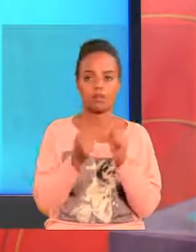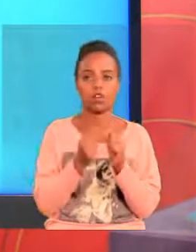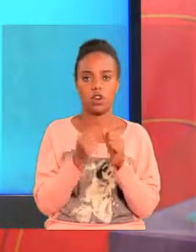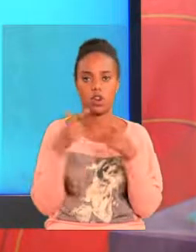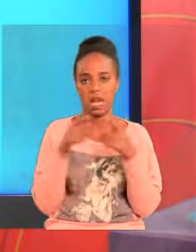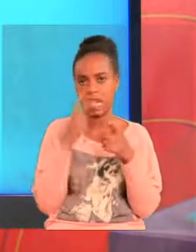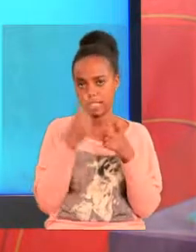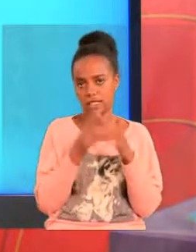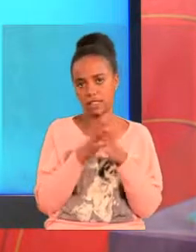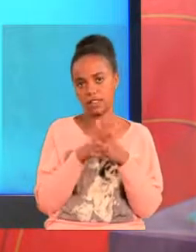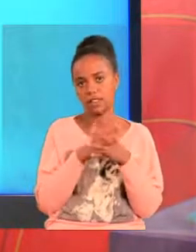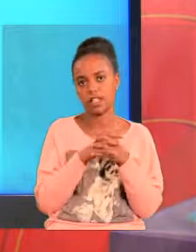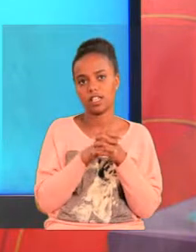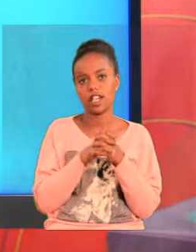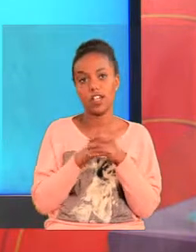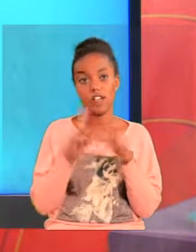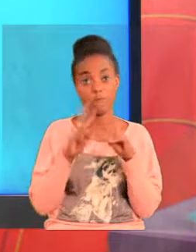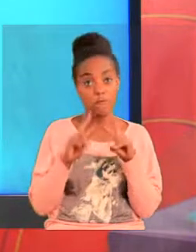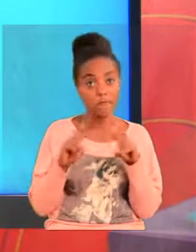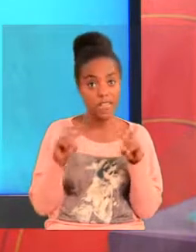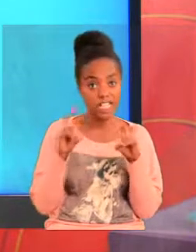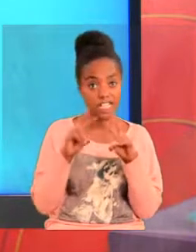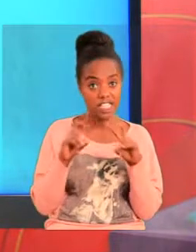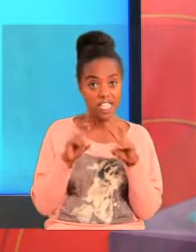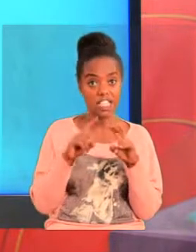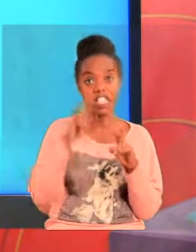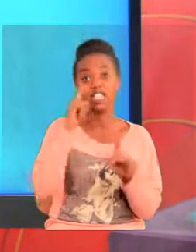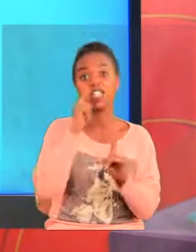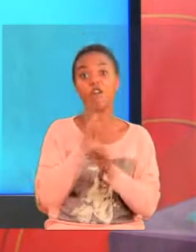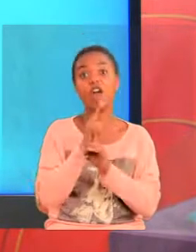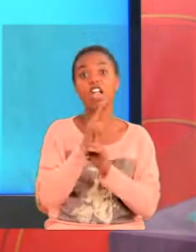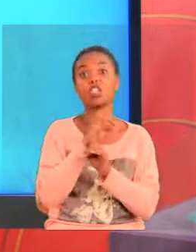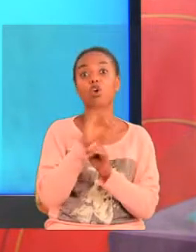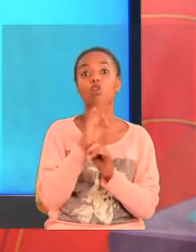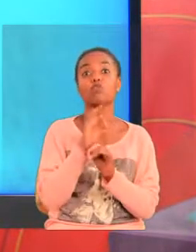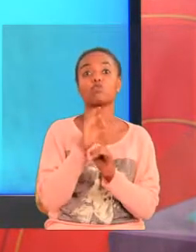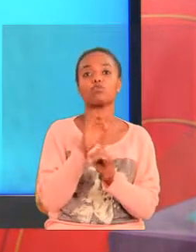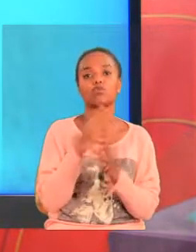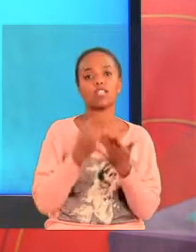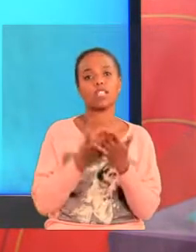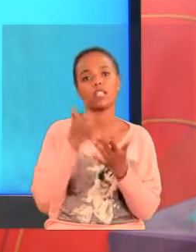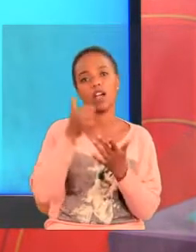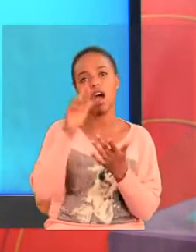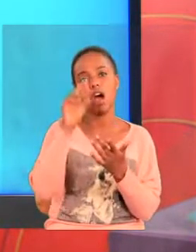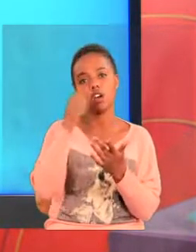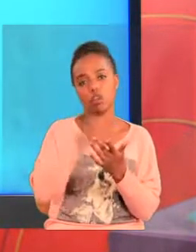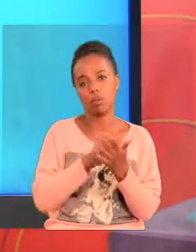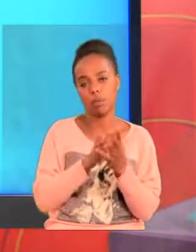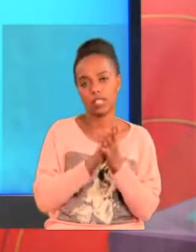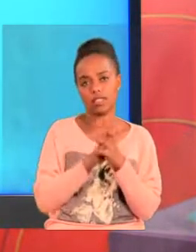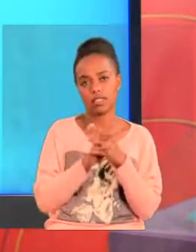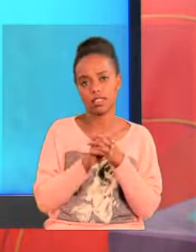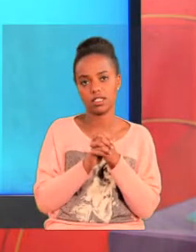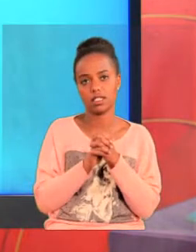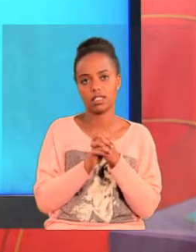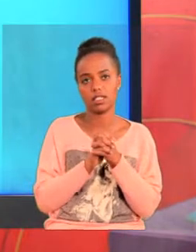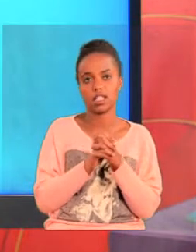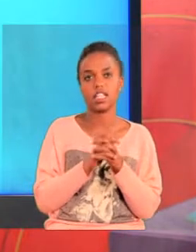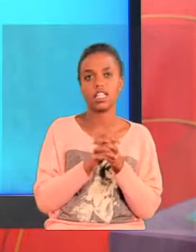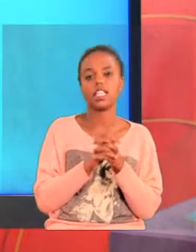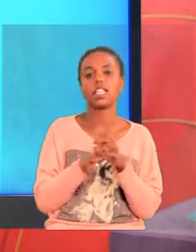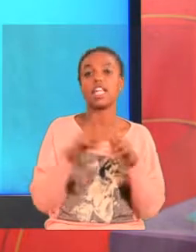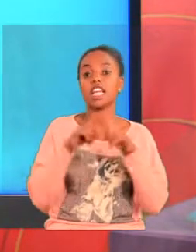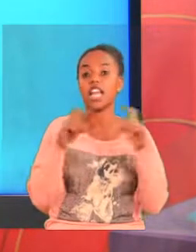one. Investigate the validity of this argument. Here it says negation of